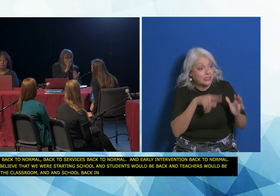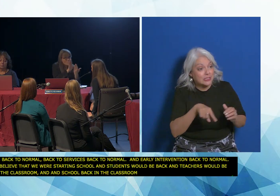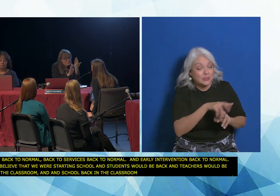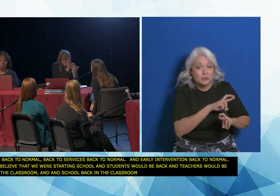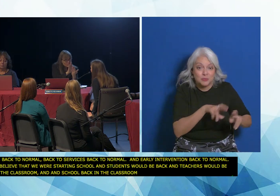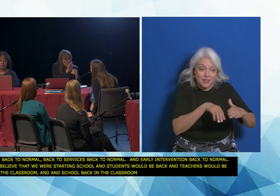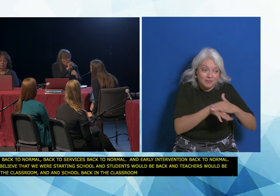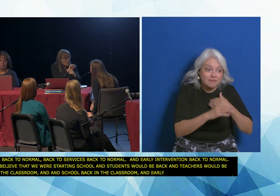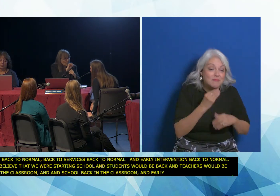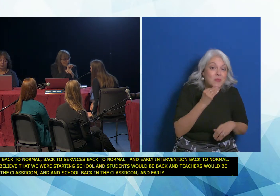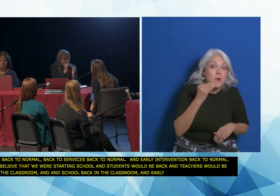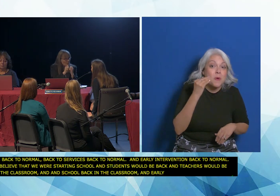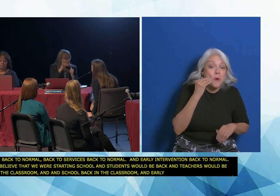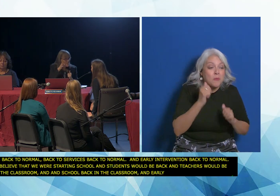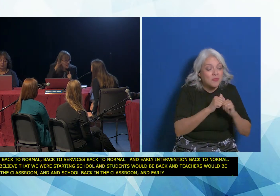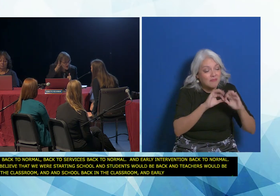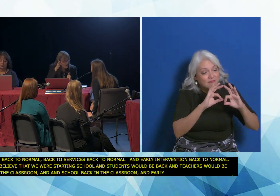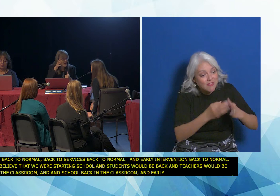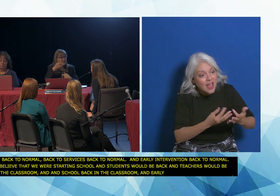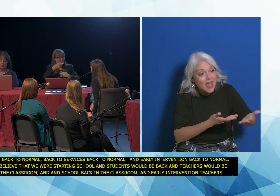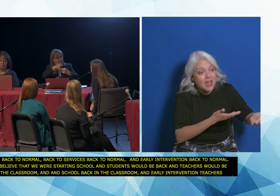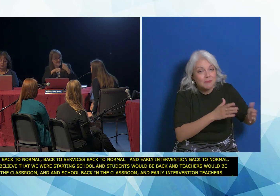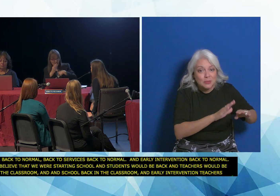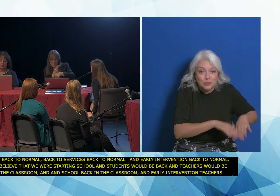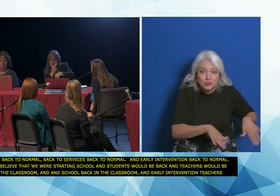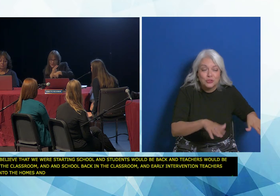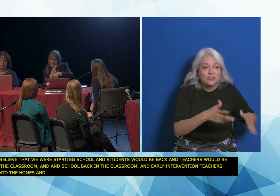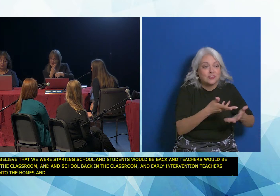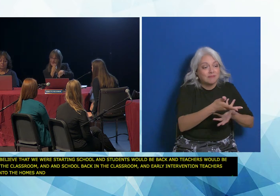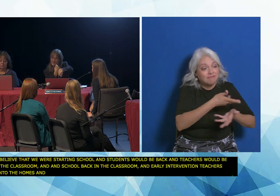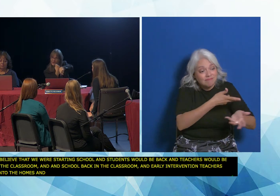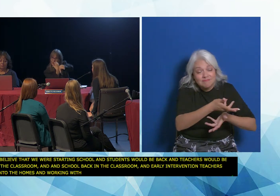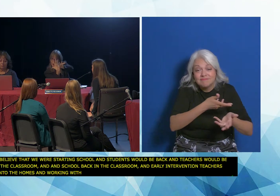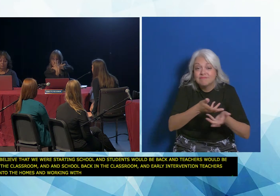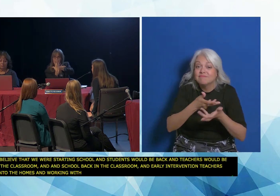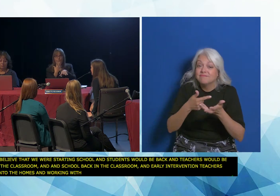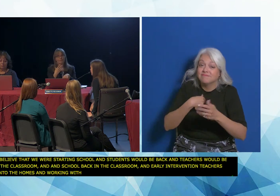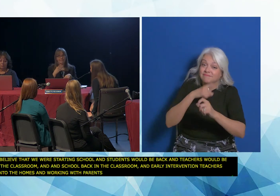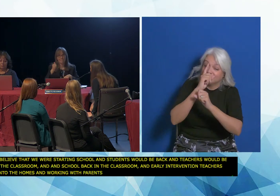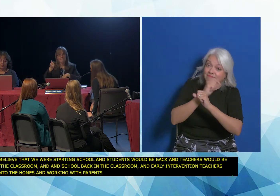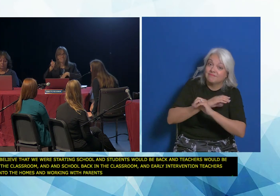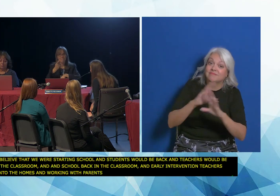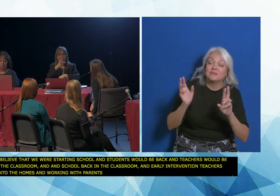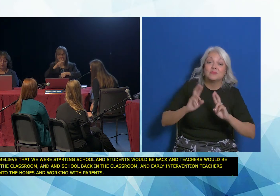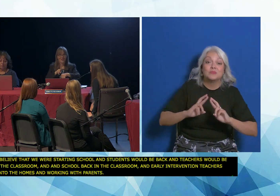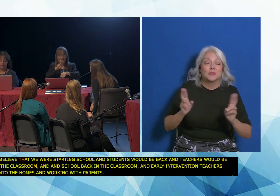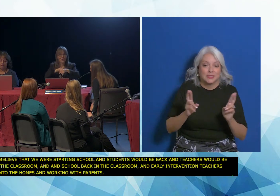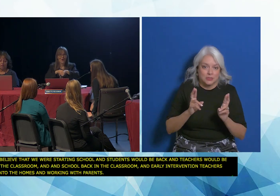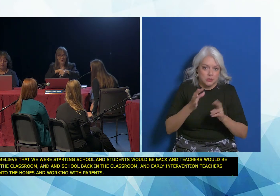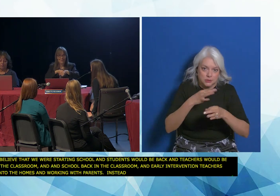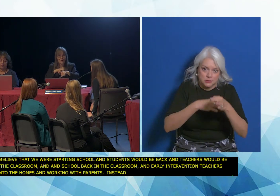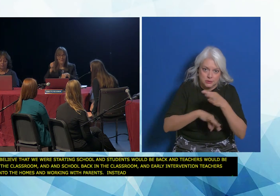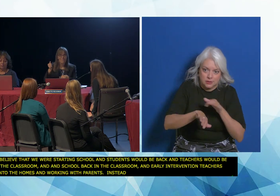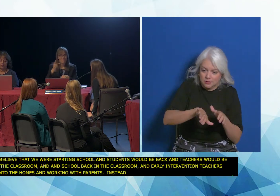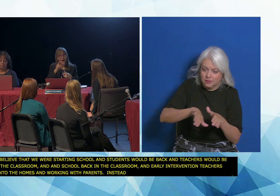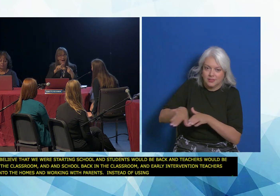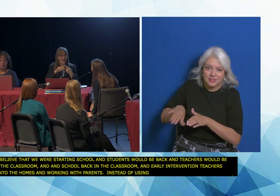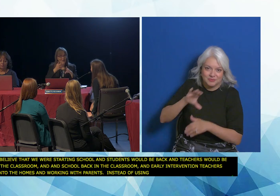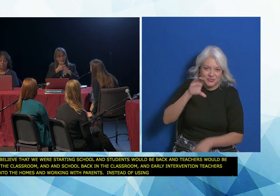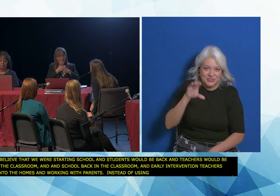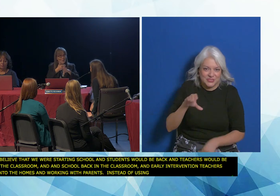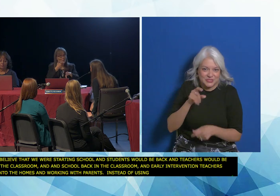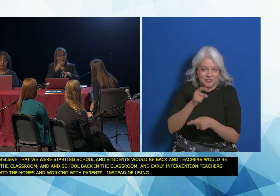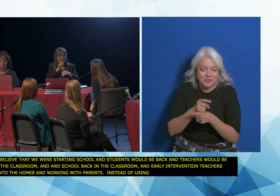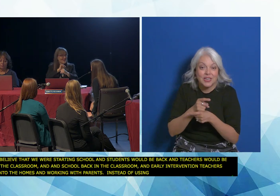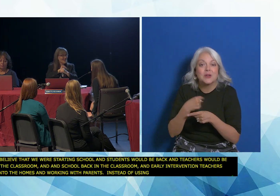going into the homes, working with parents. Instead of using Zoom, we would be